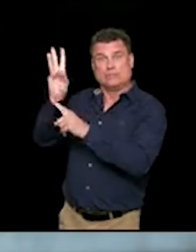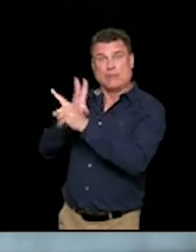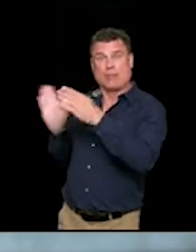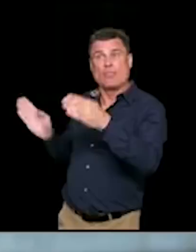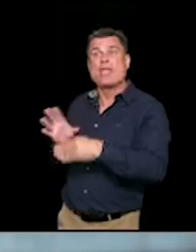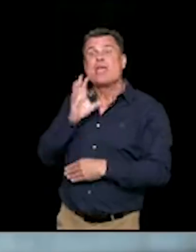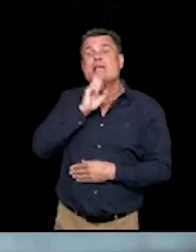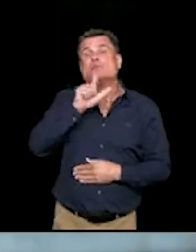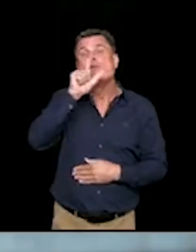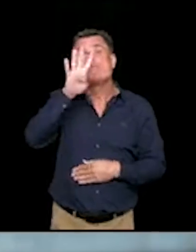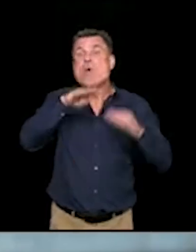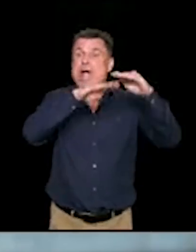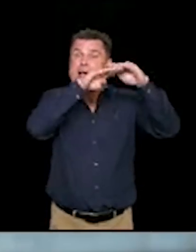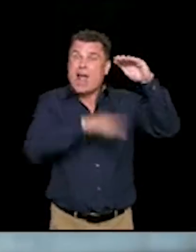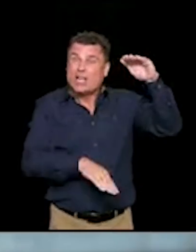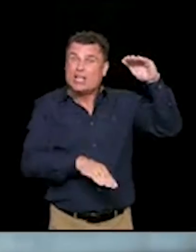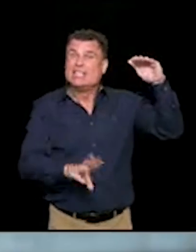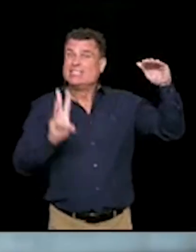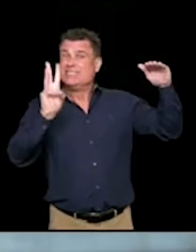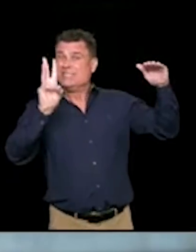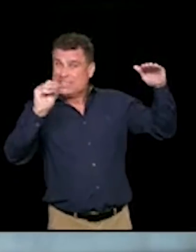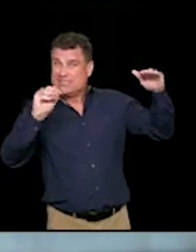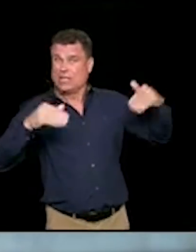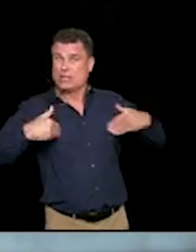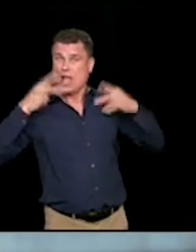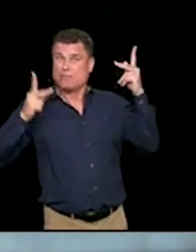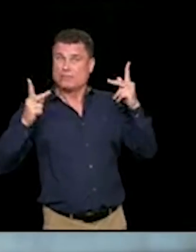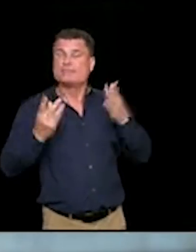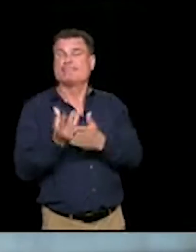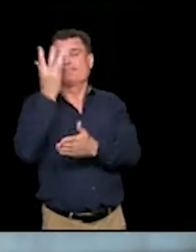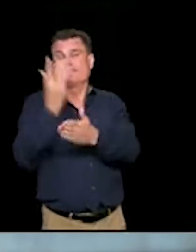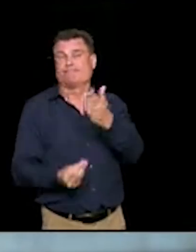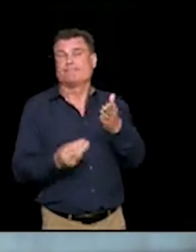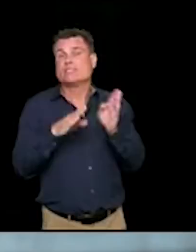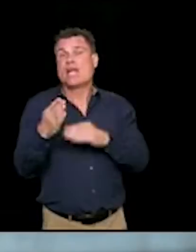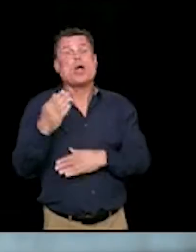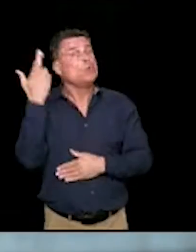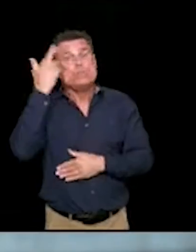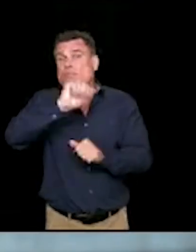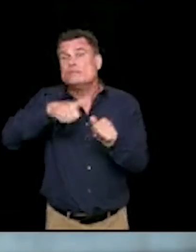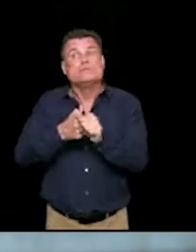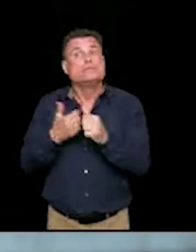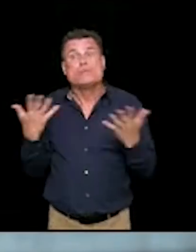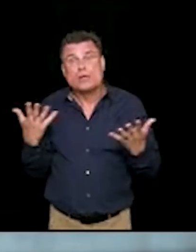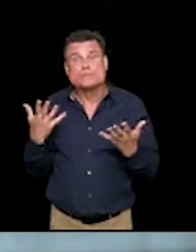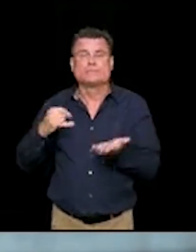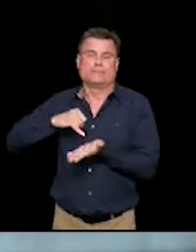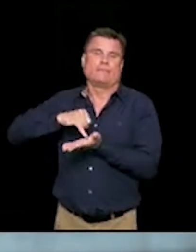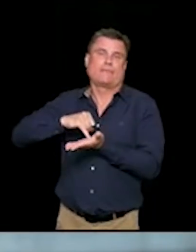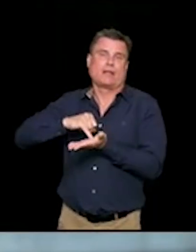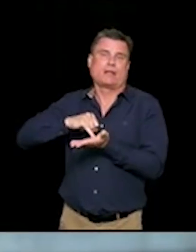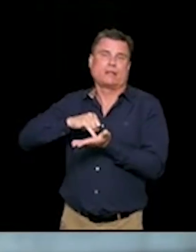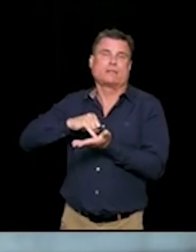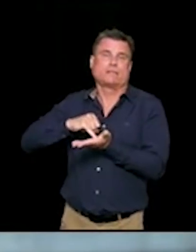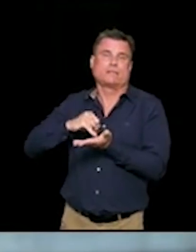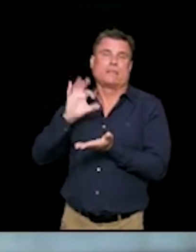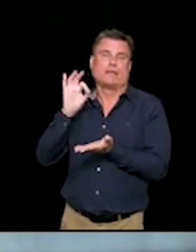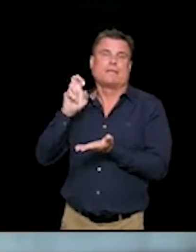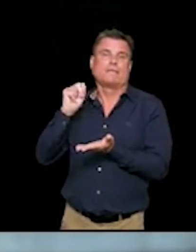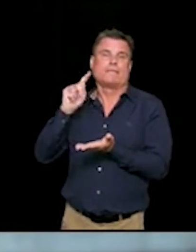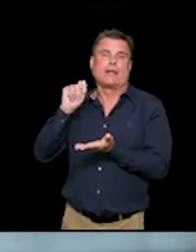year, 60 young people under the age of 24 lost their lives in this fentanyl poisoning